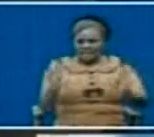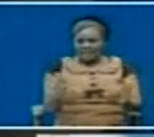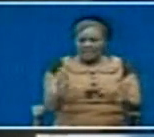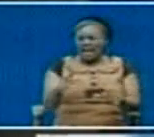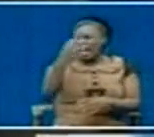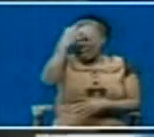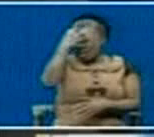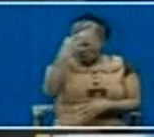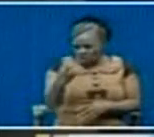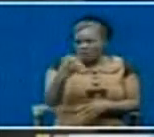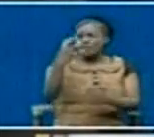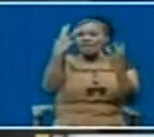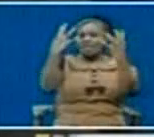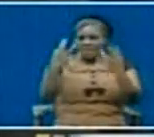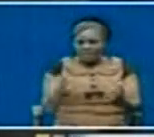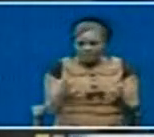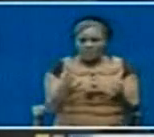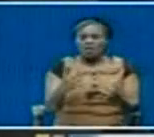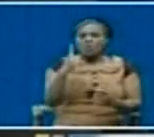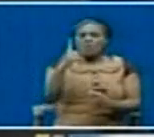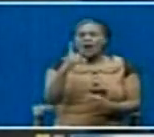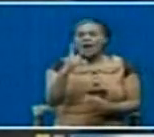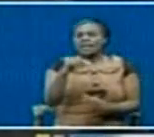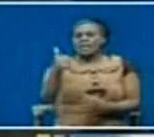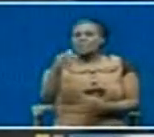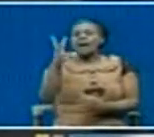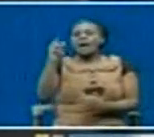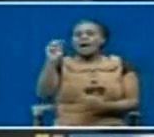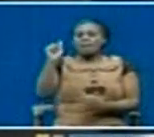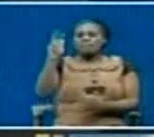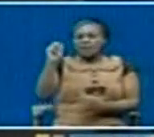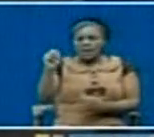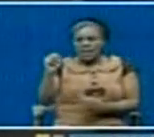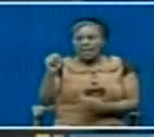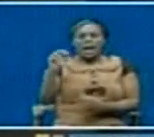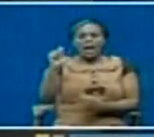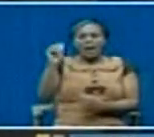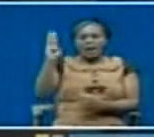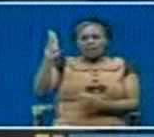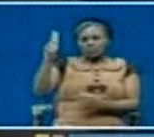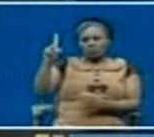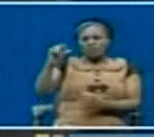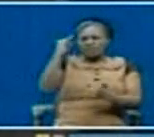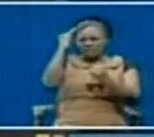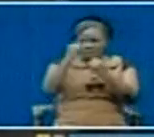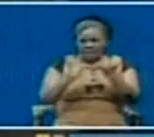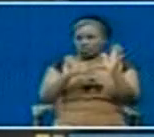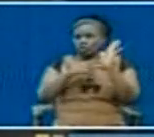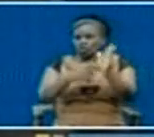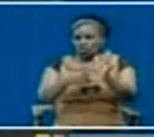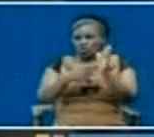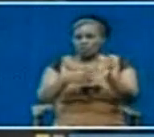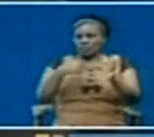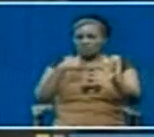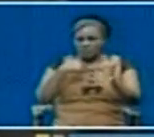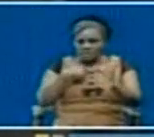spewing venom at one grand mullah, Ahmed Nasir Abdullahi. So at the end of the show, I